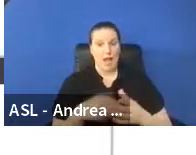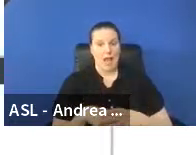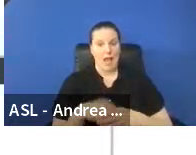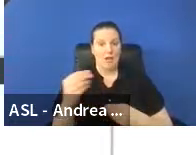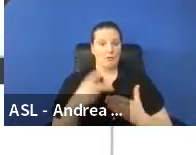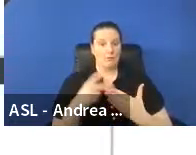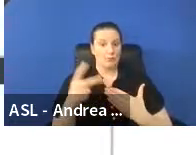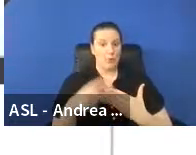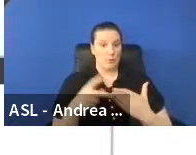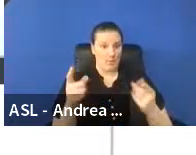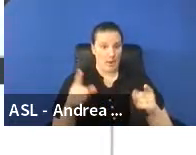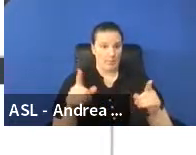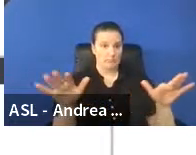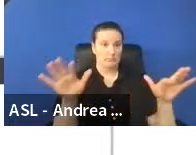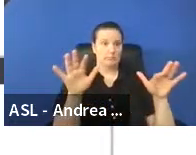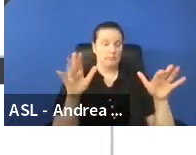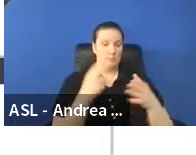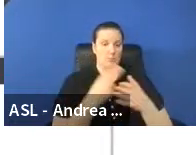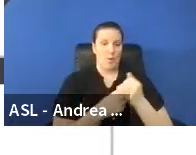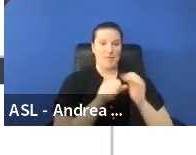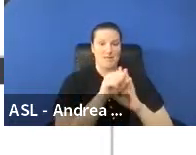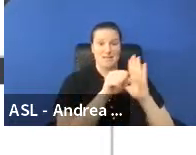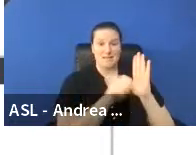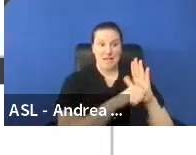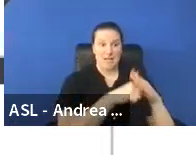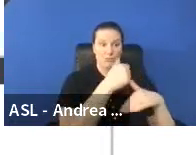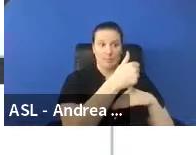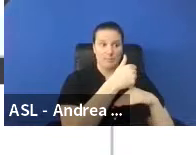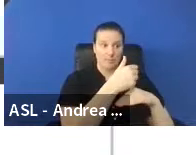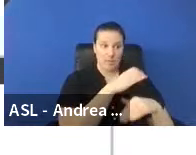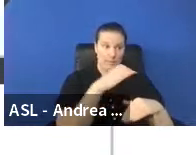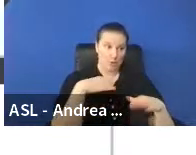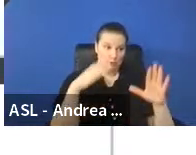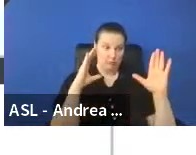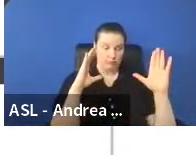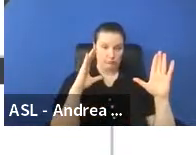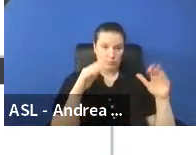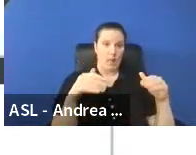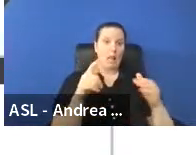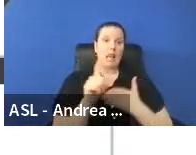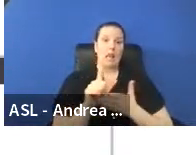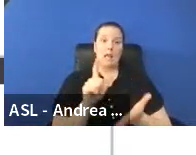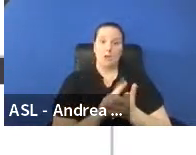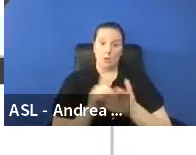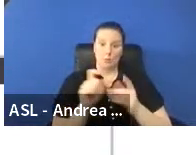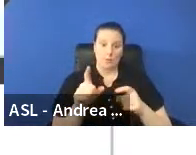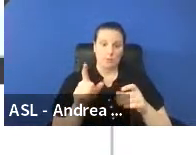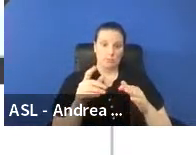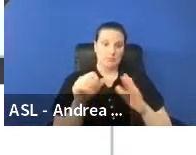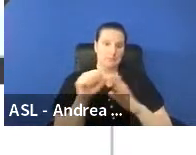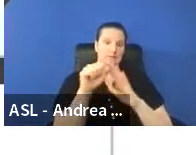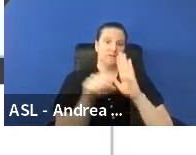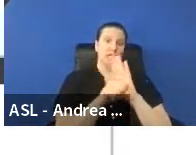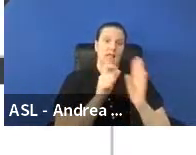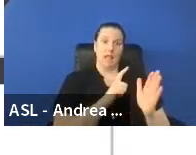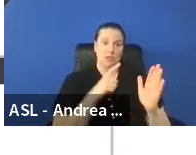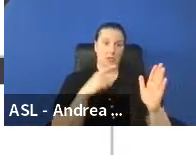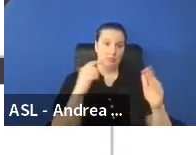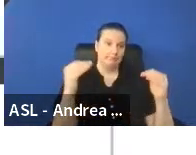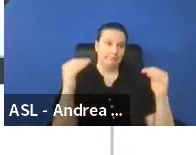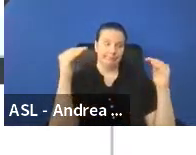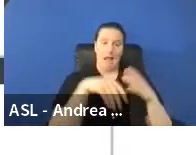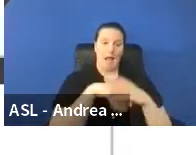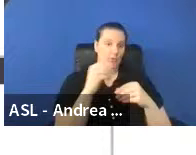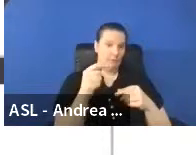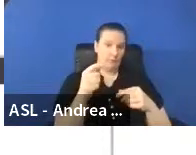that occur at both state transportation commissions and even legal questions that are handled at state legislature that are outside the